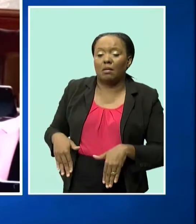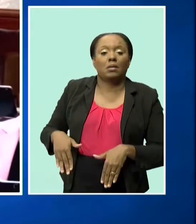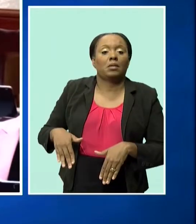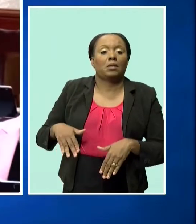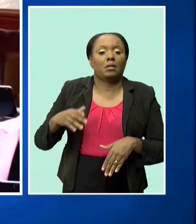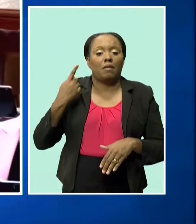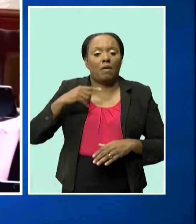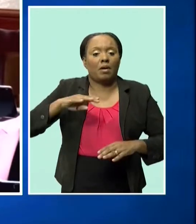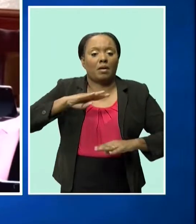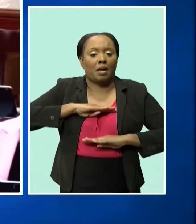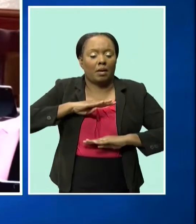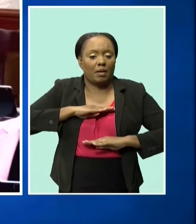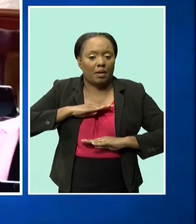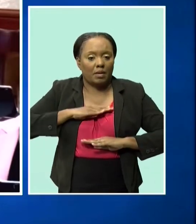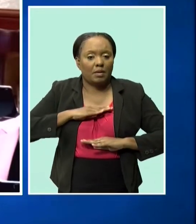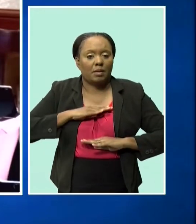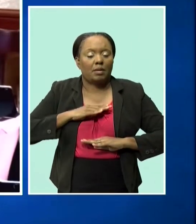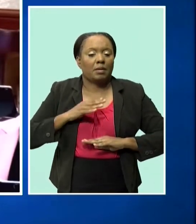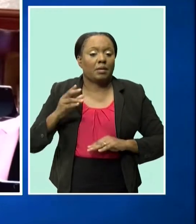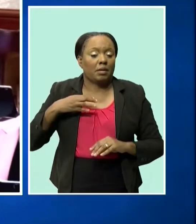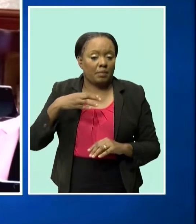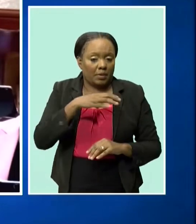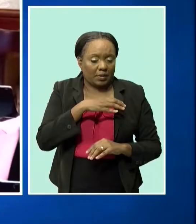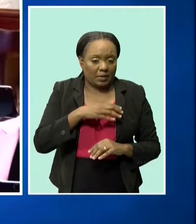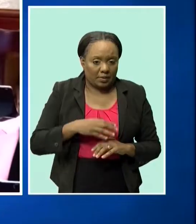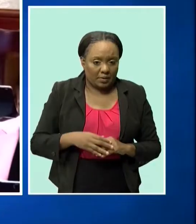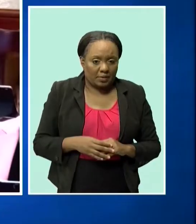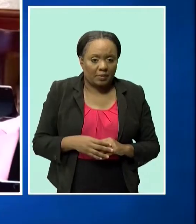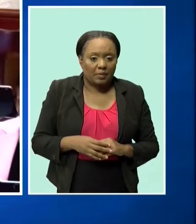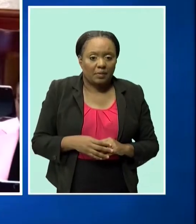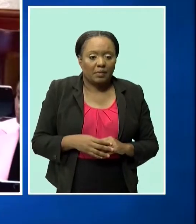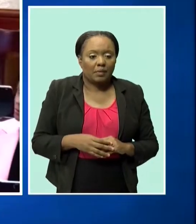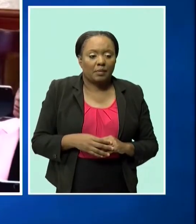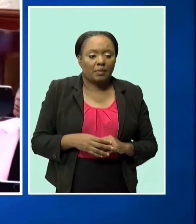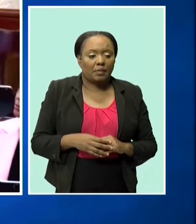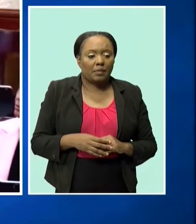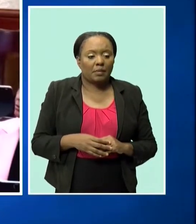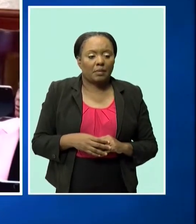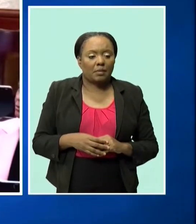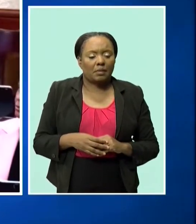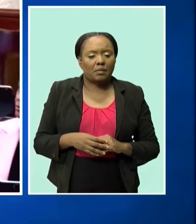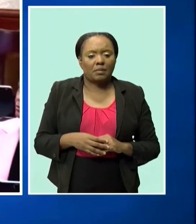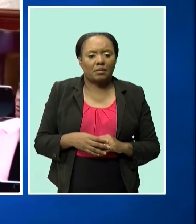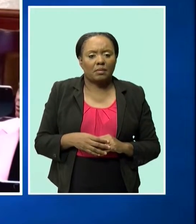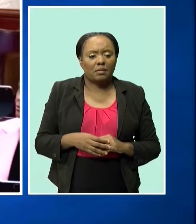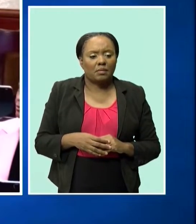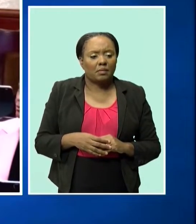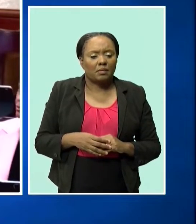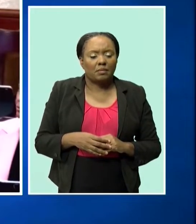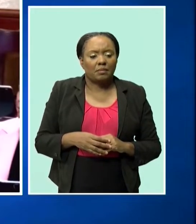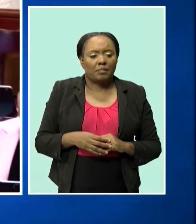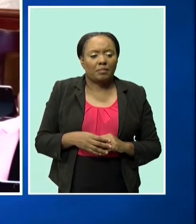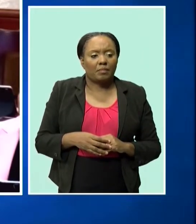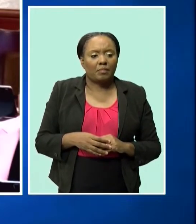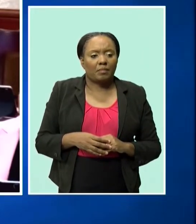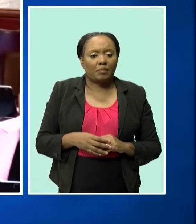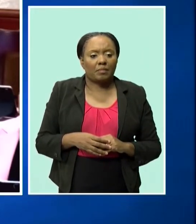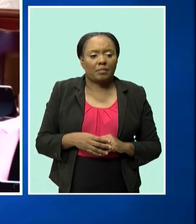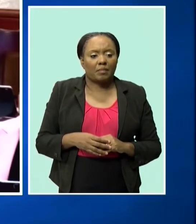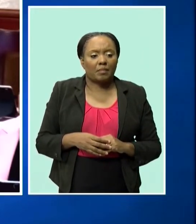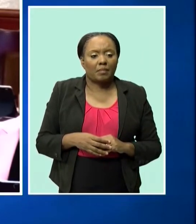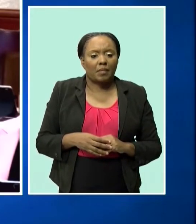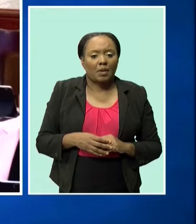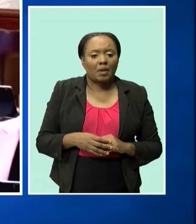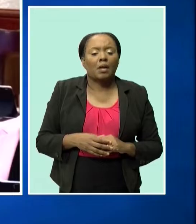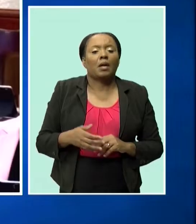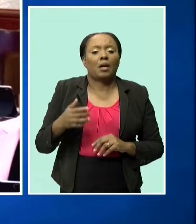satisfaction of the committee. So this now, I think, more captures what was contemplated at that time